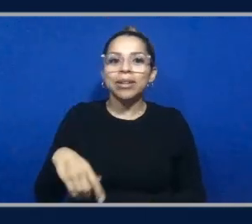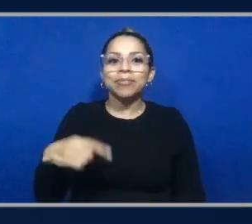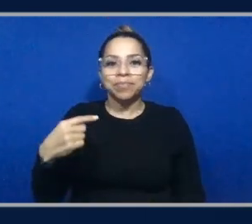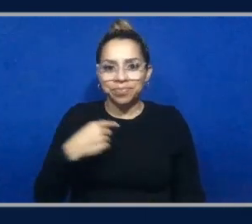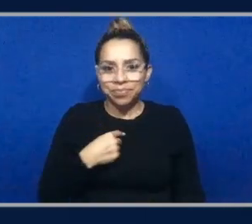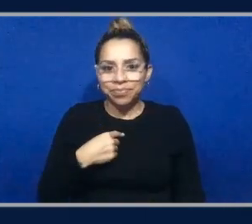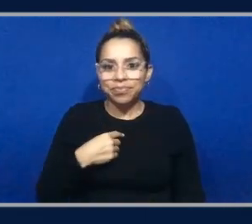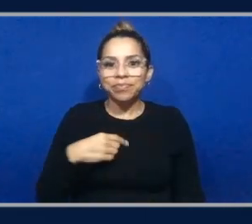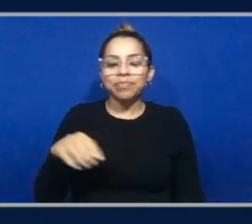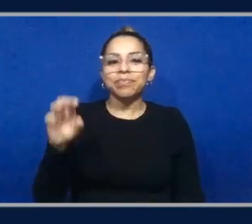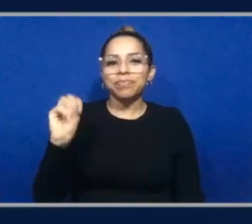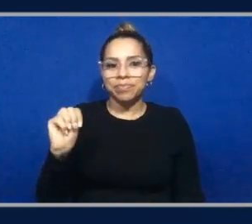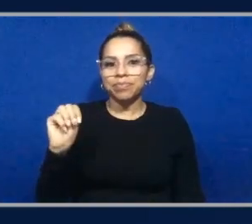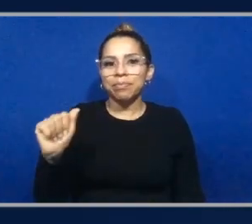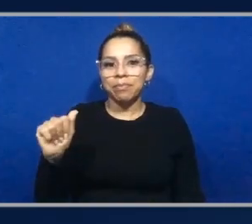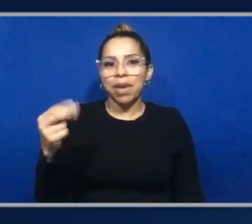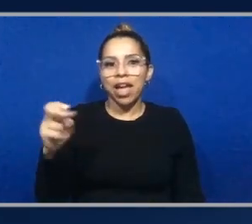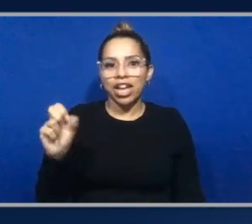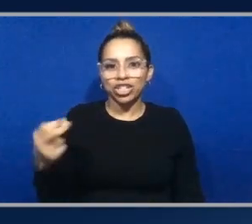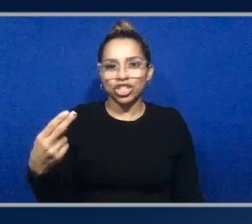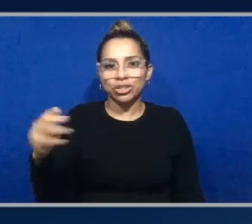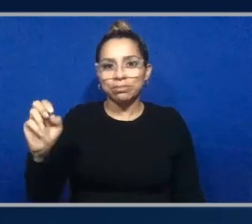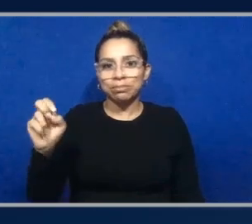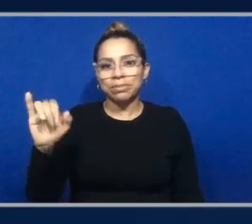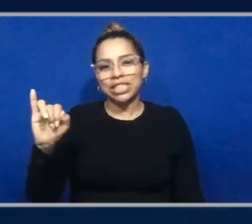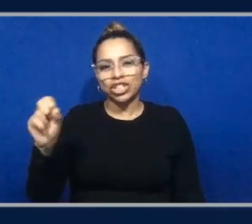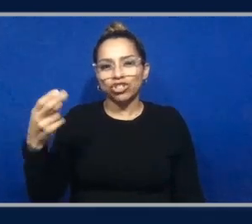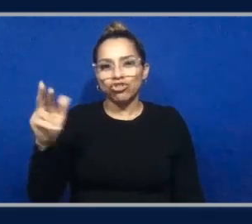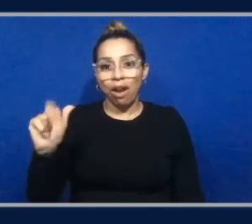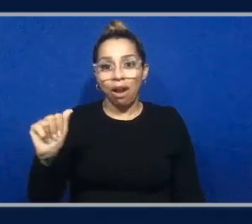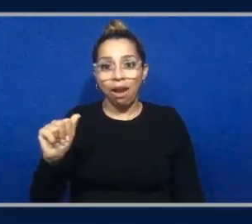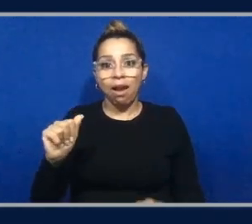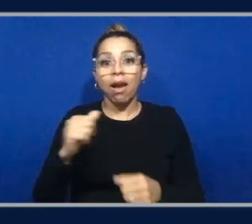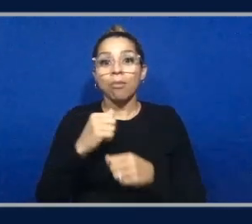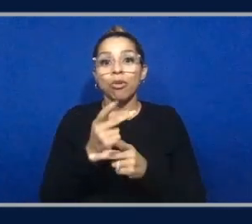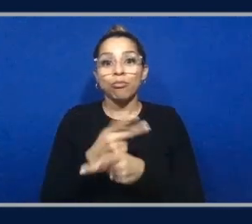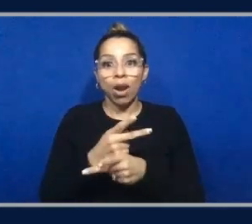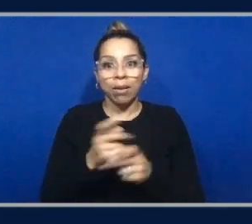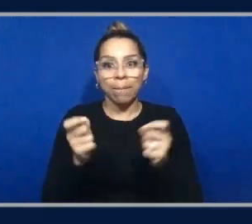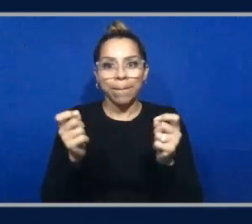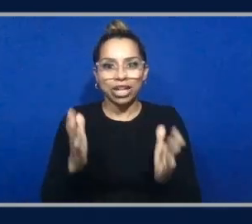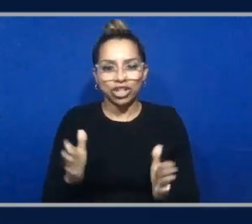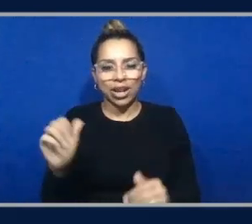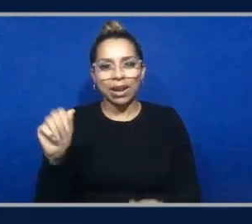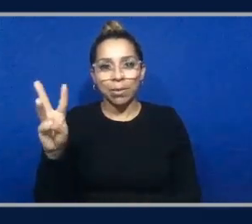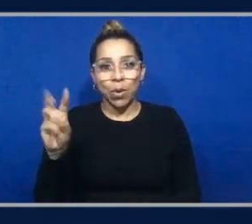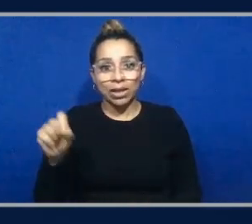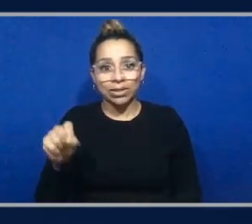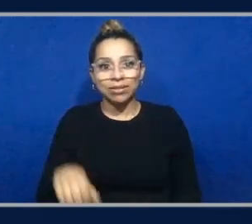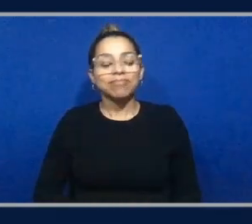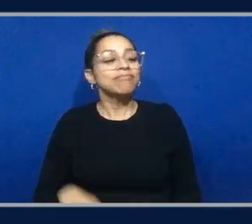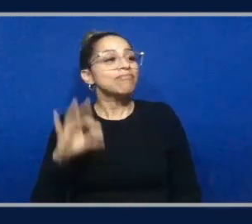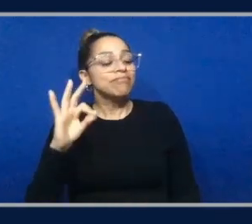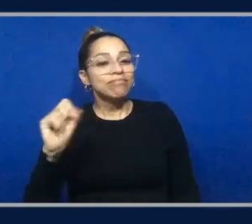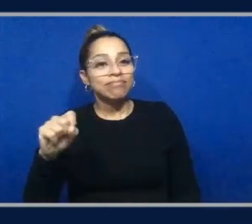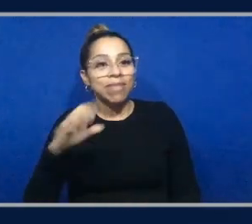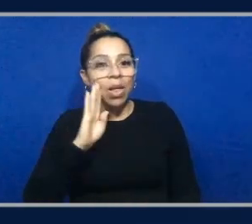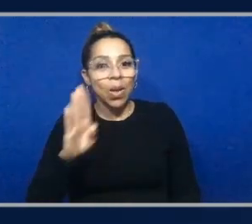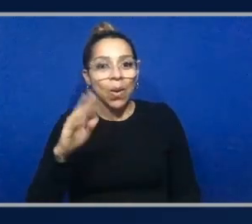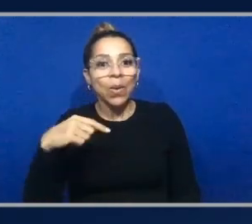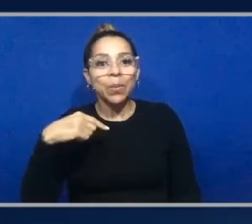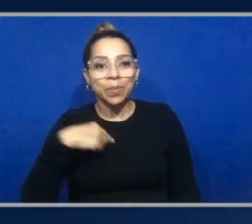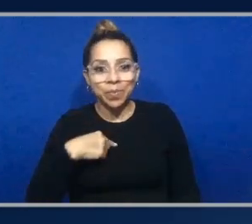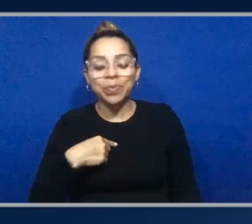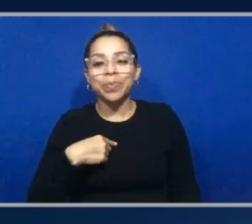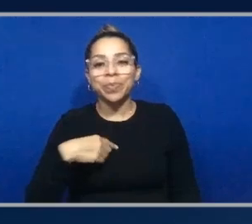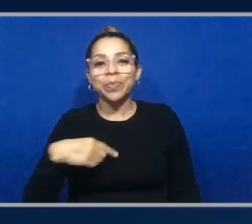product manager with AWS. All right. Fantastic. Hello all, I'm Harshita Patel. I'm a solution architect focusing on Redshift.